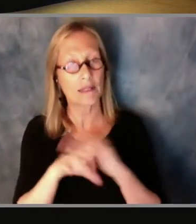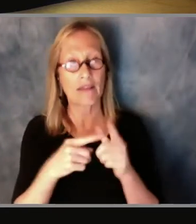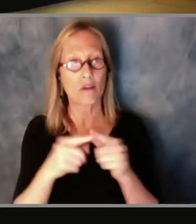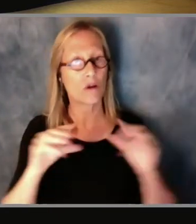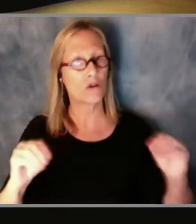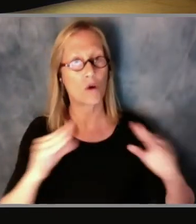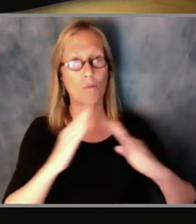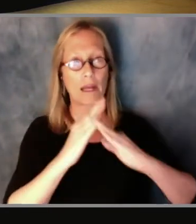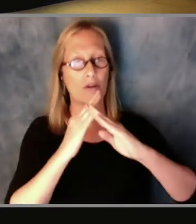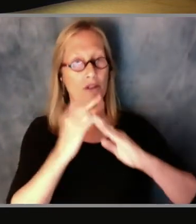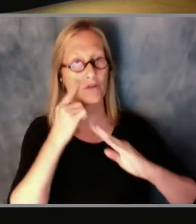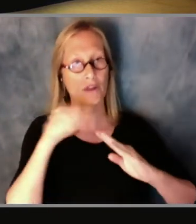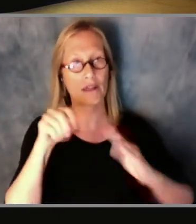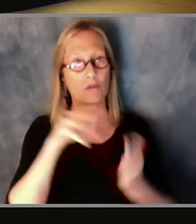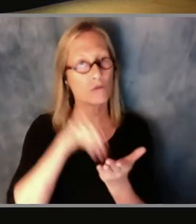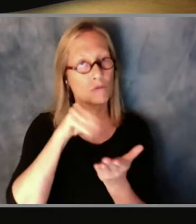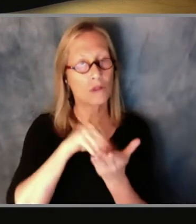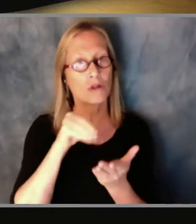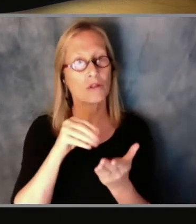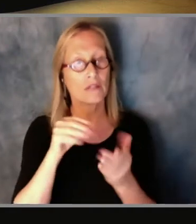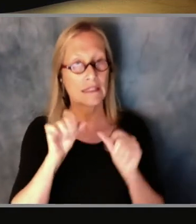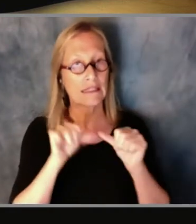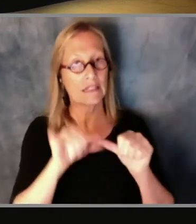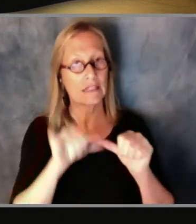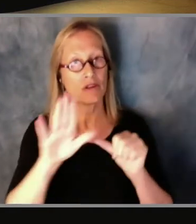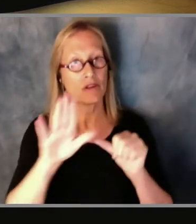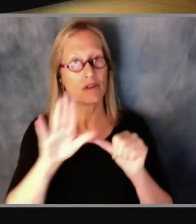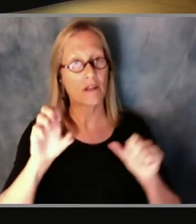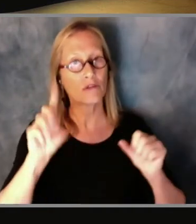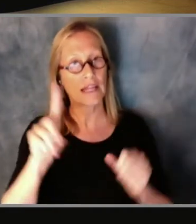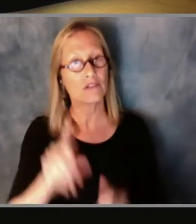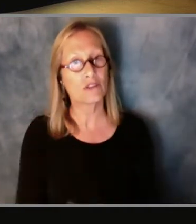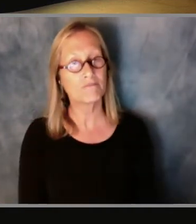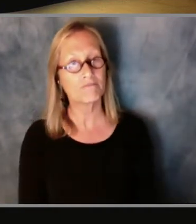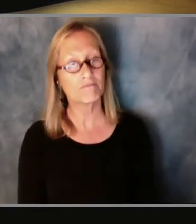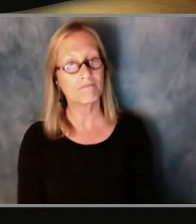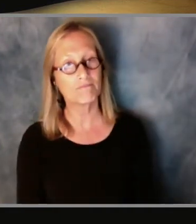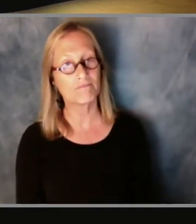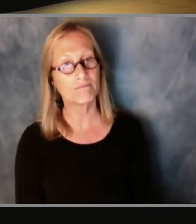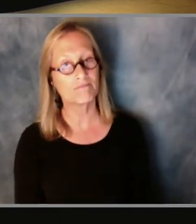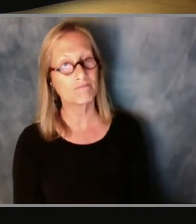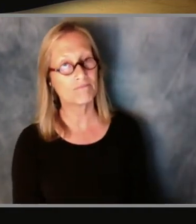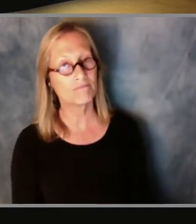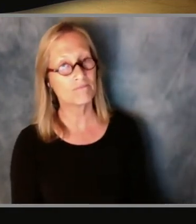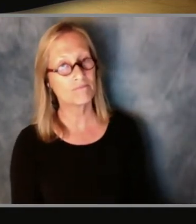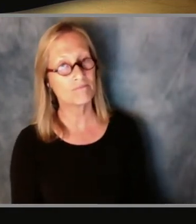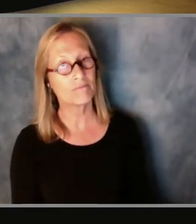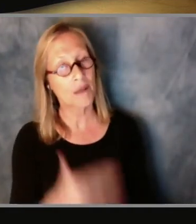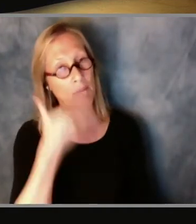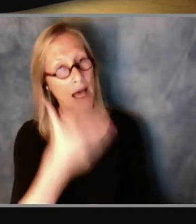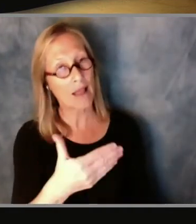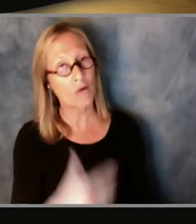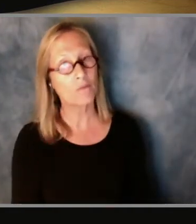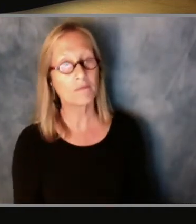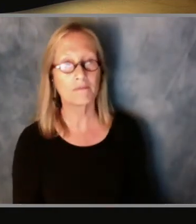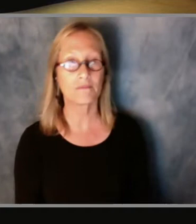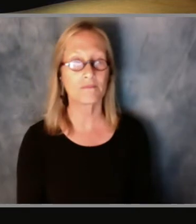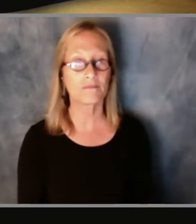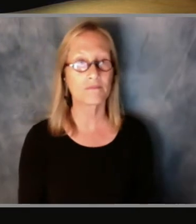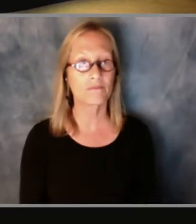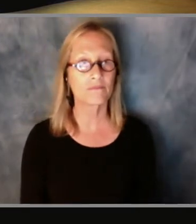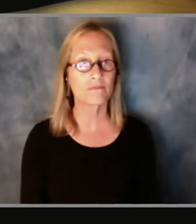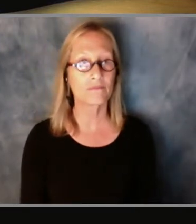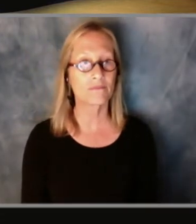free and appropriate education. Mahalo.